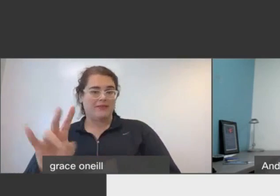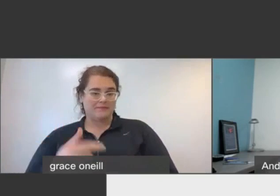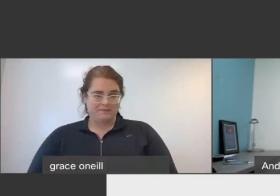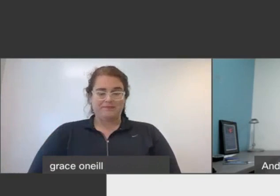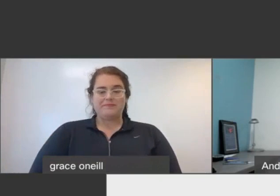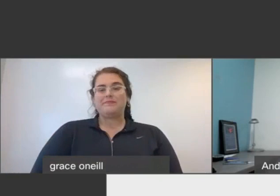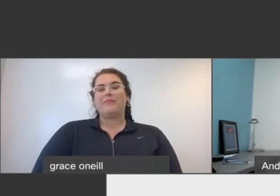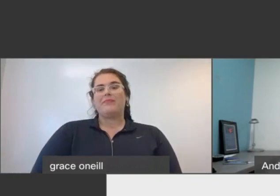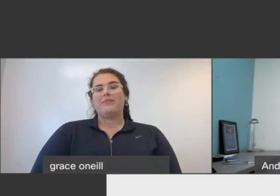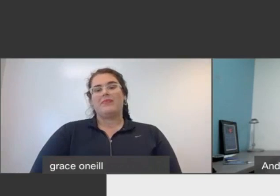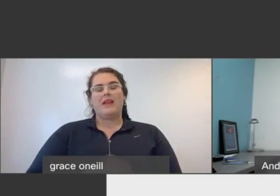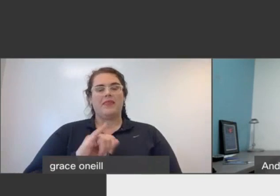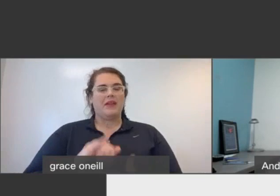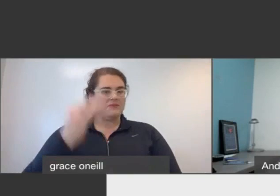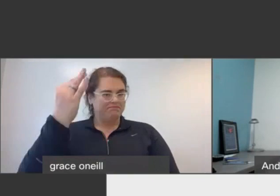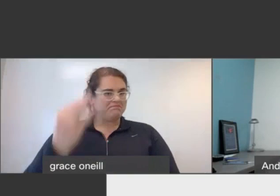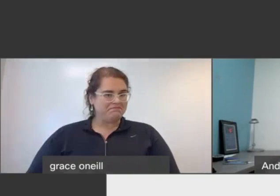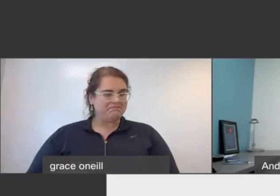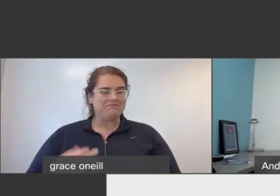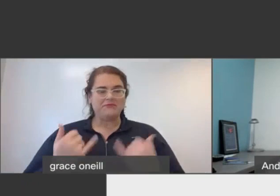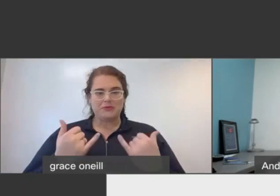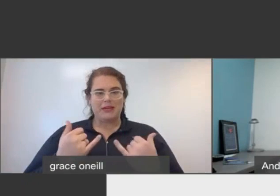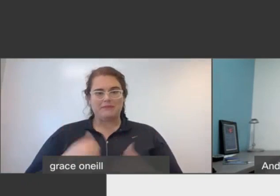And that is today.